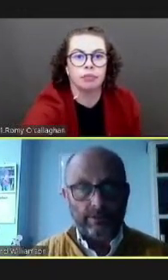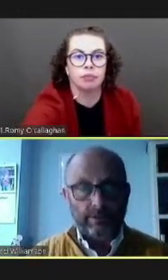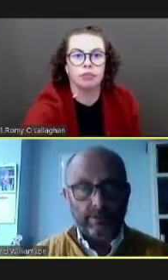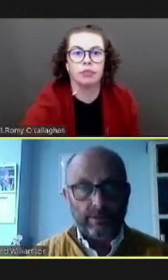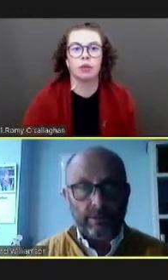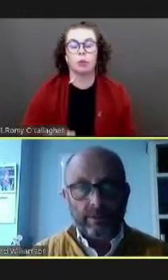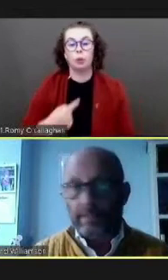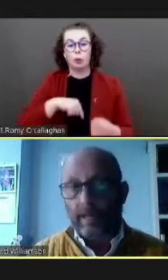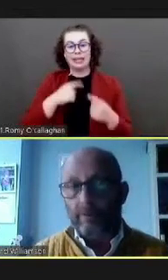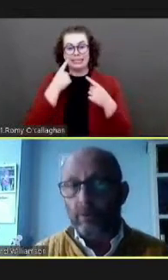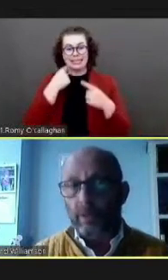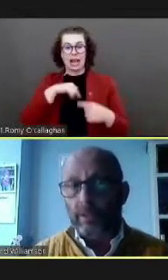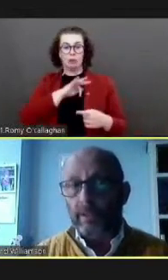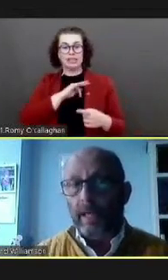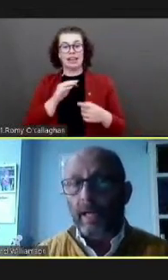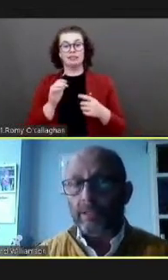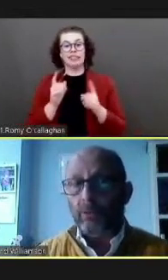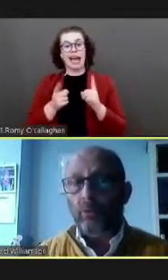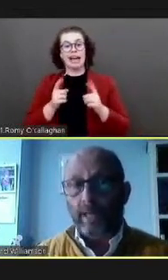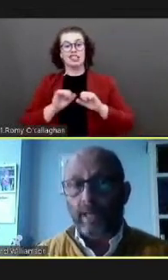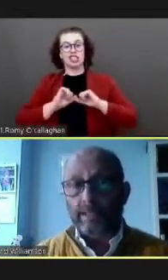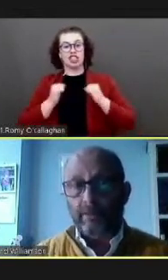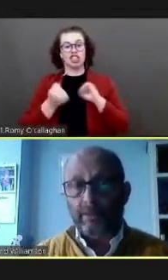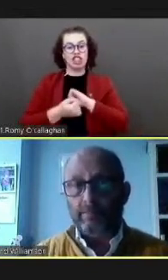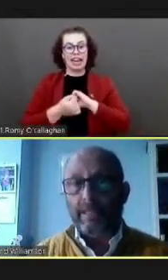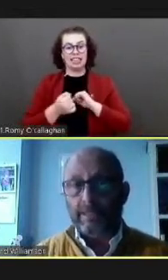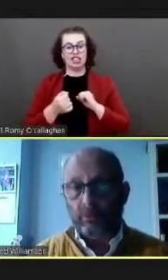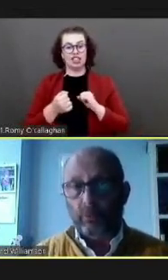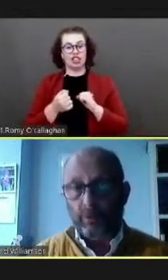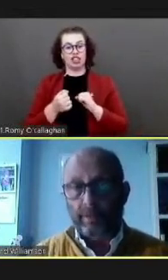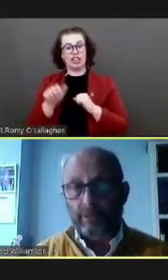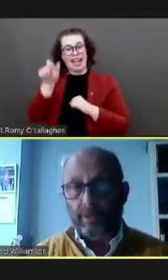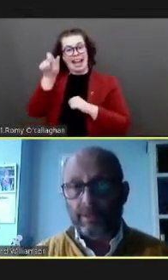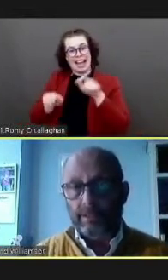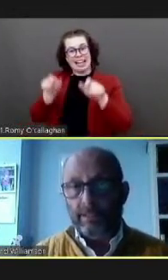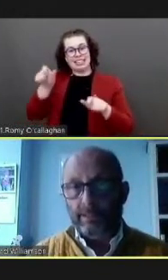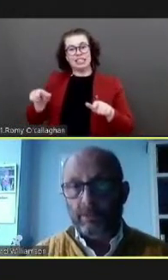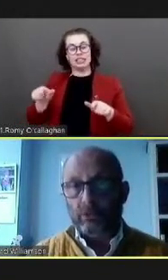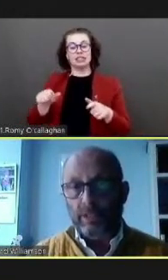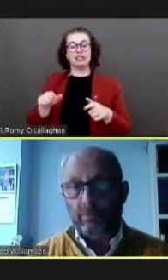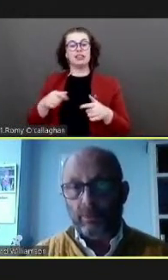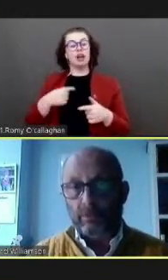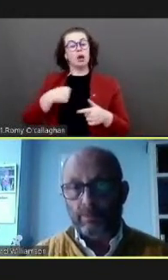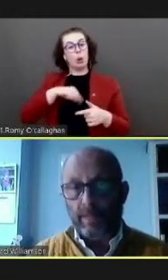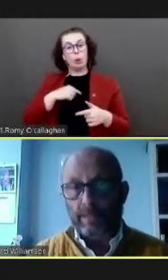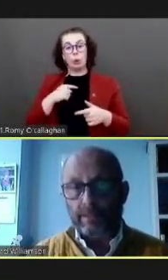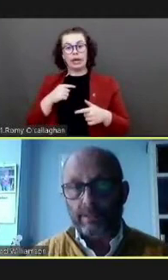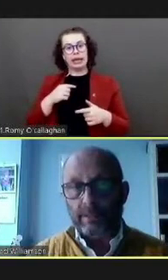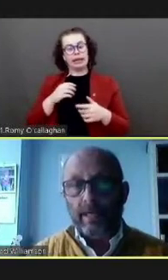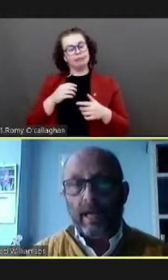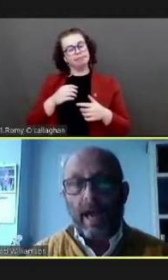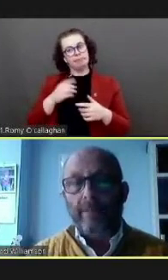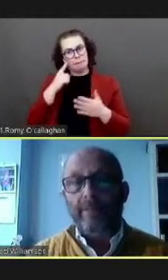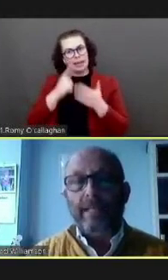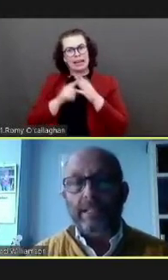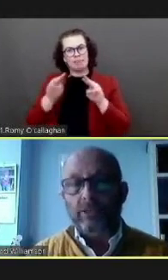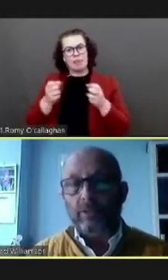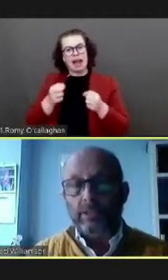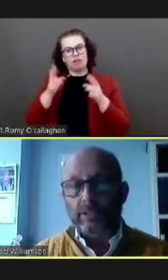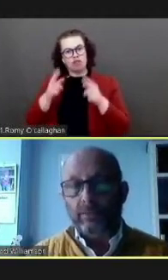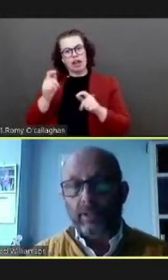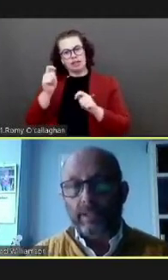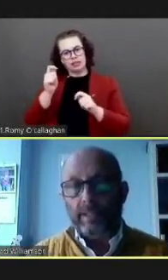agents, that everyone has a right, irrespective of what they've done, to be treated with respect, and